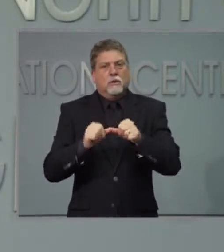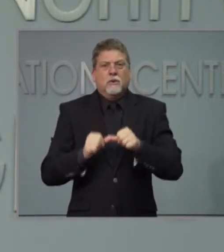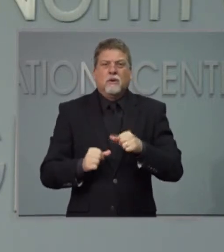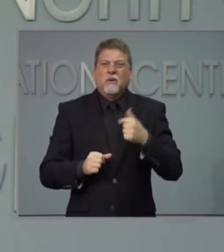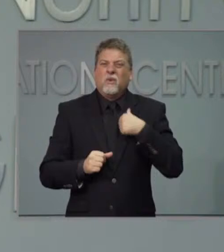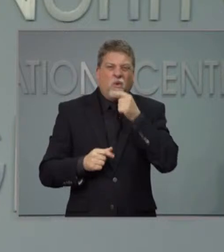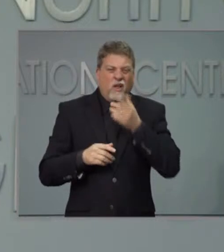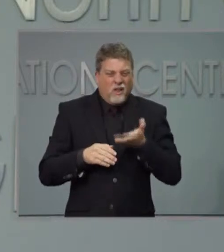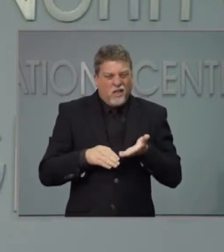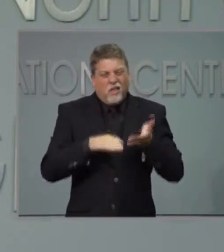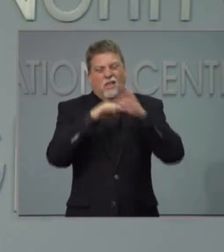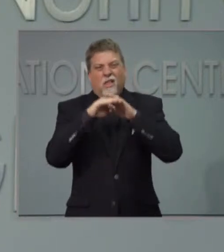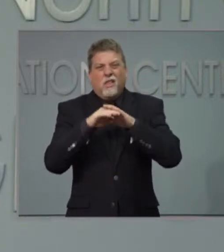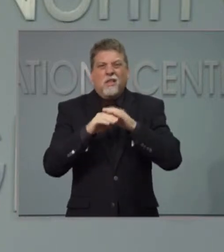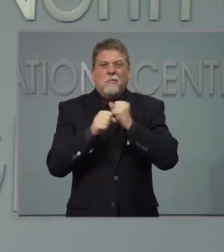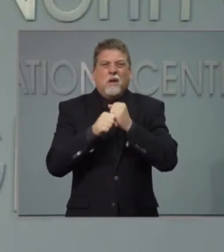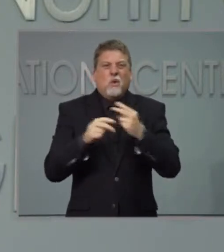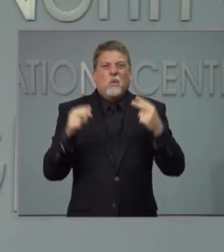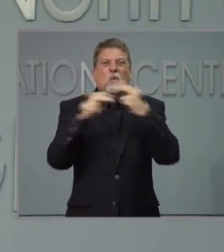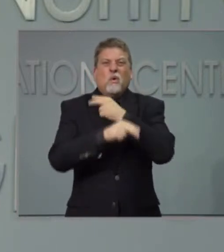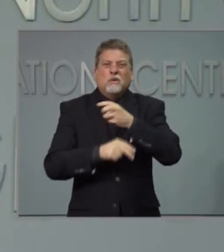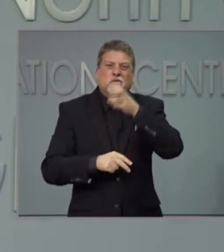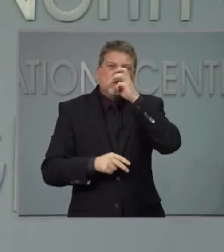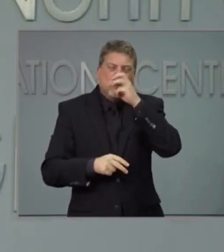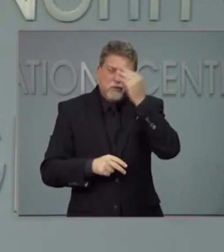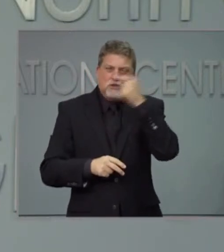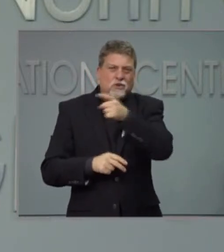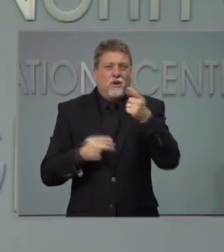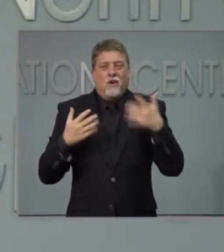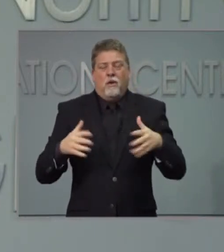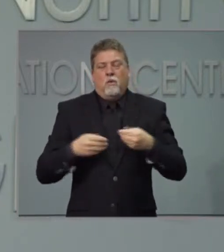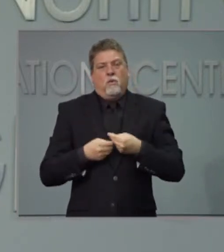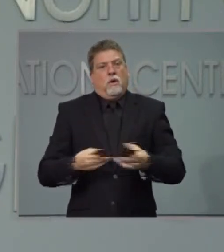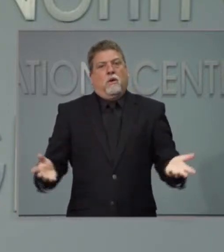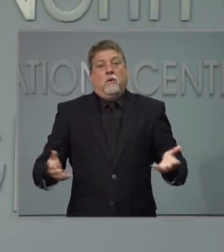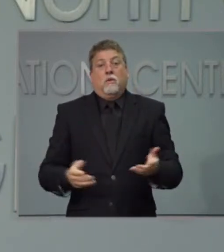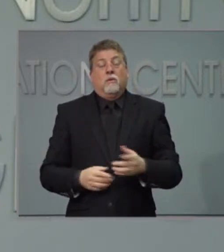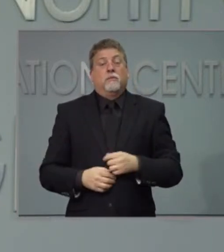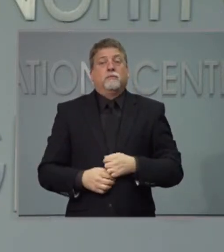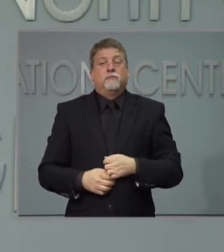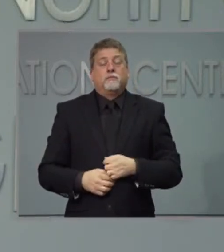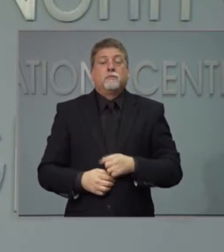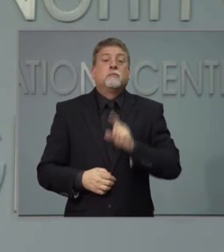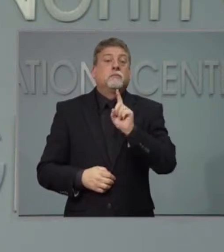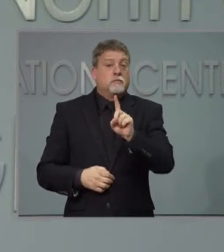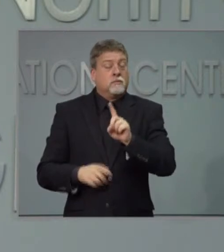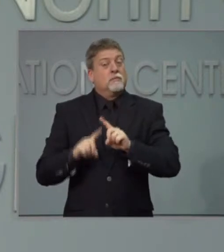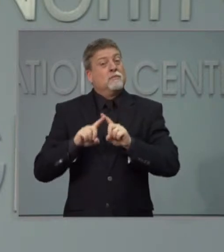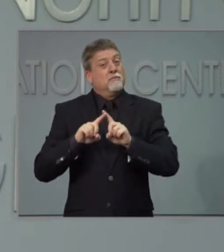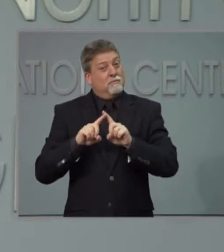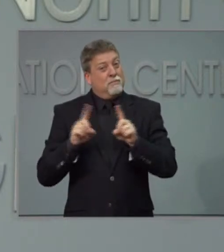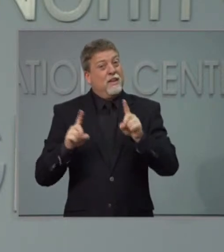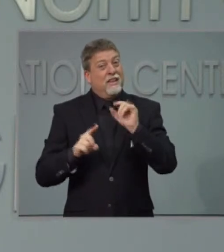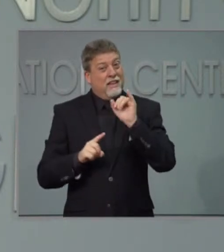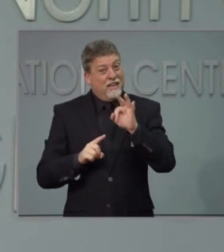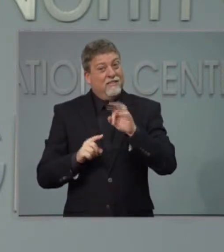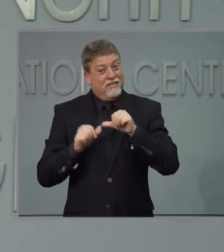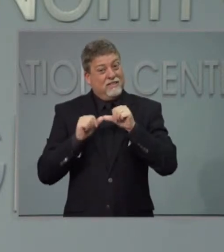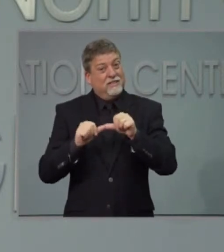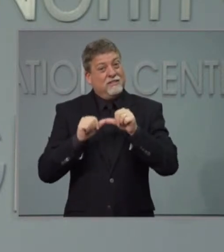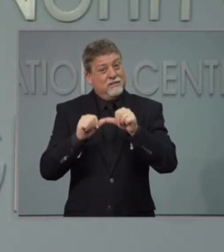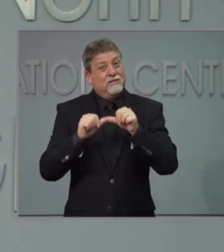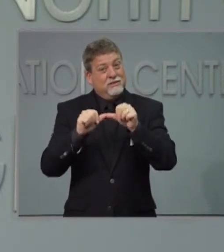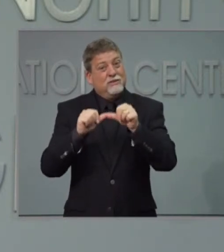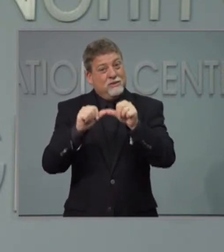layer. But if we continue to see the numbers increase, we may have to do a